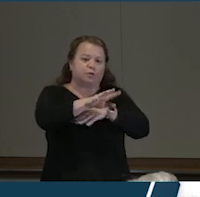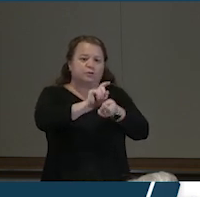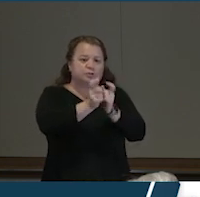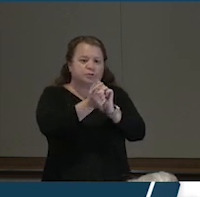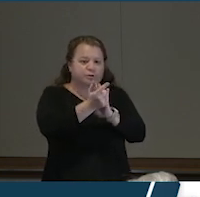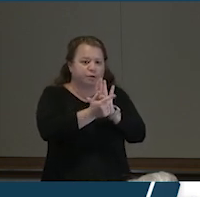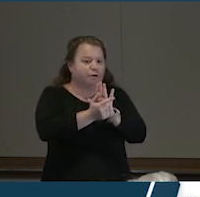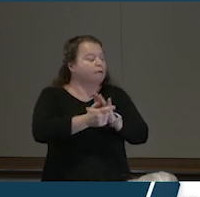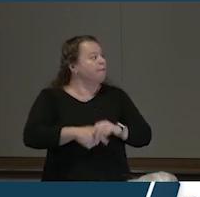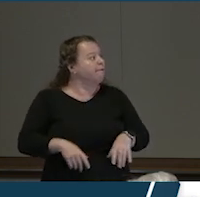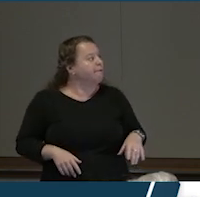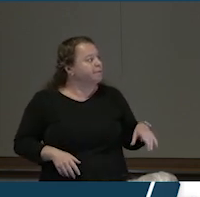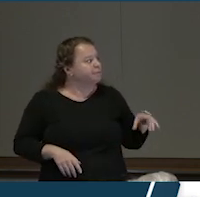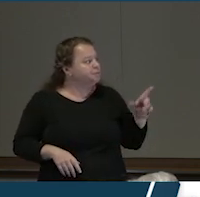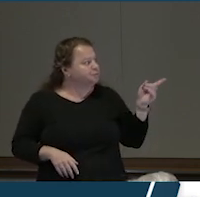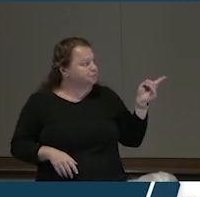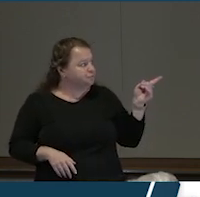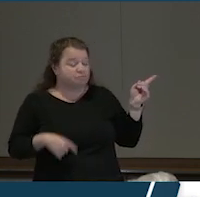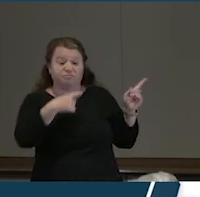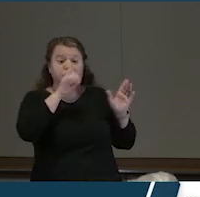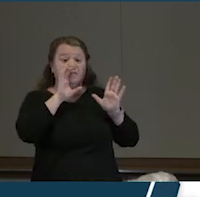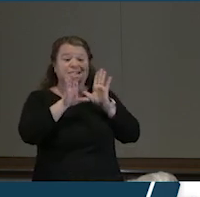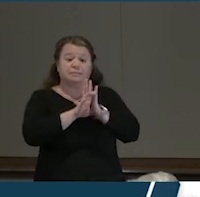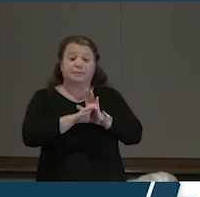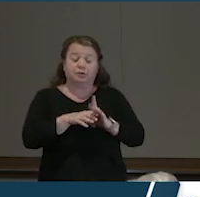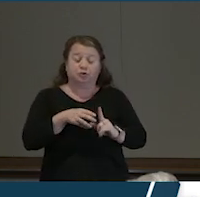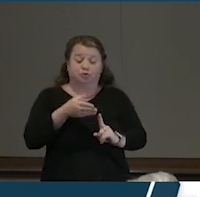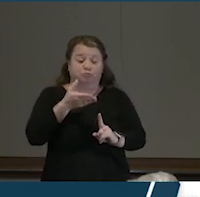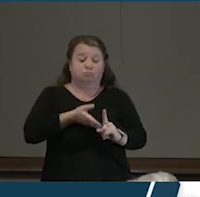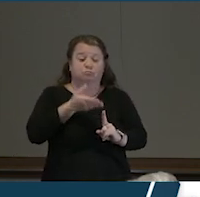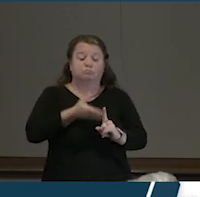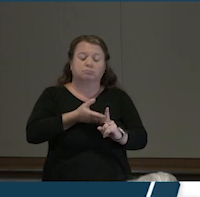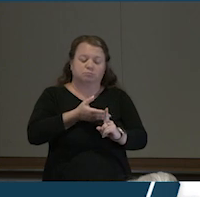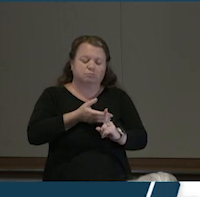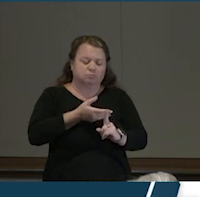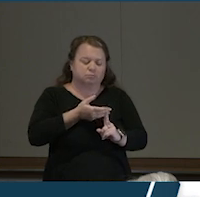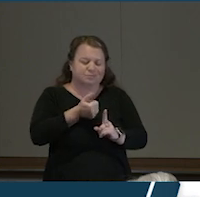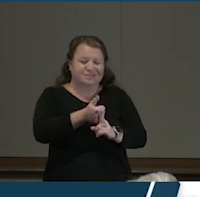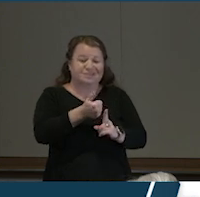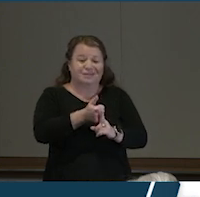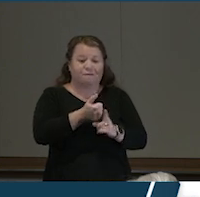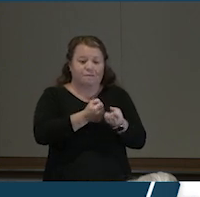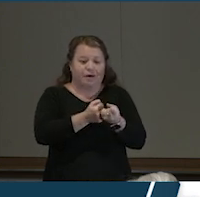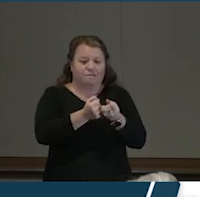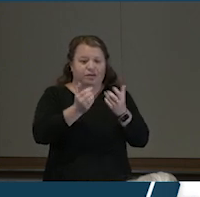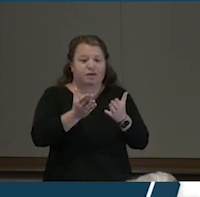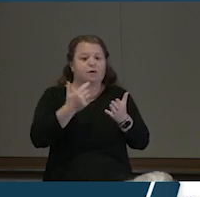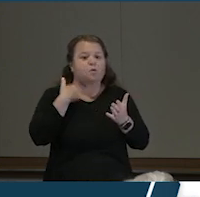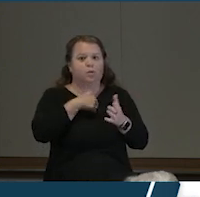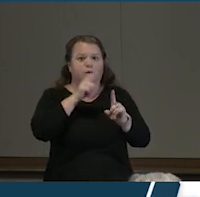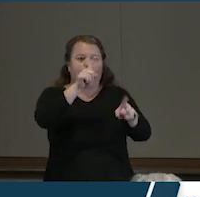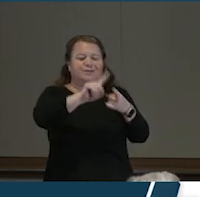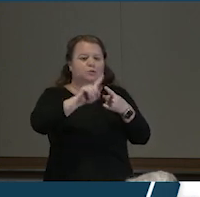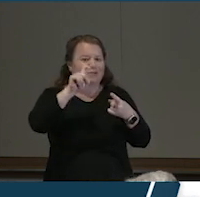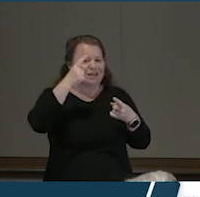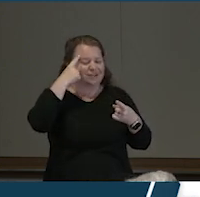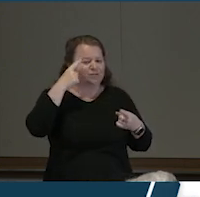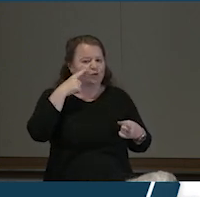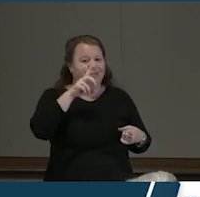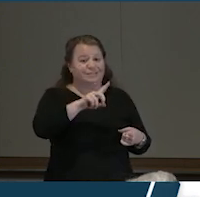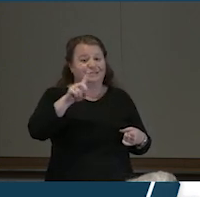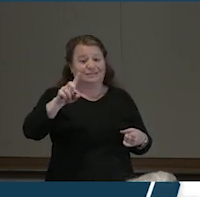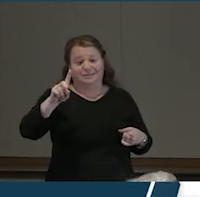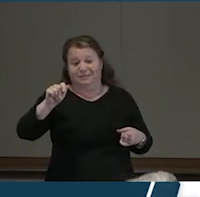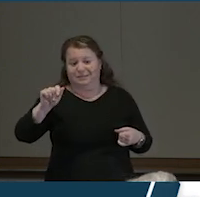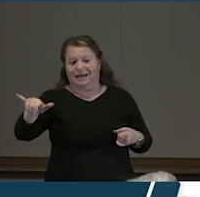picture, she is a self-advocate. We were in Tallahassee for DD Day. We were just